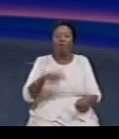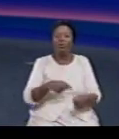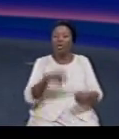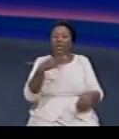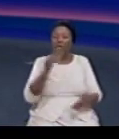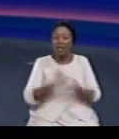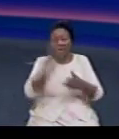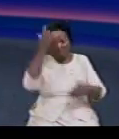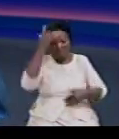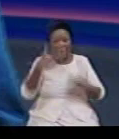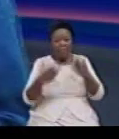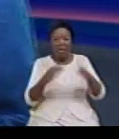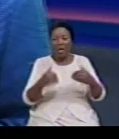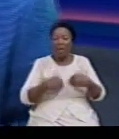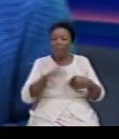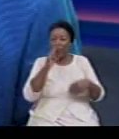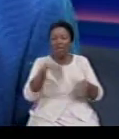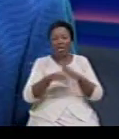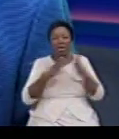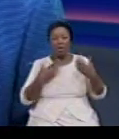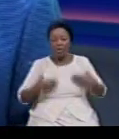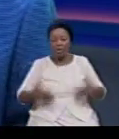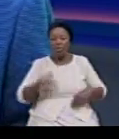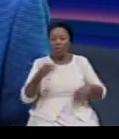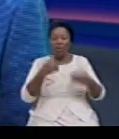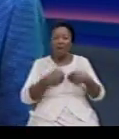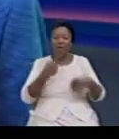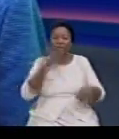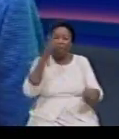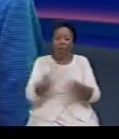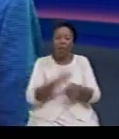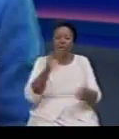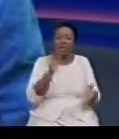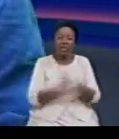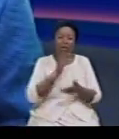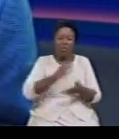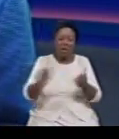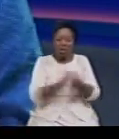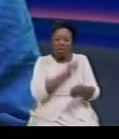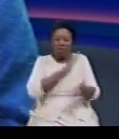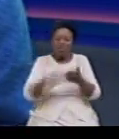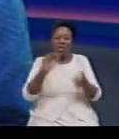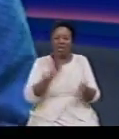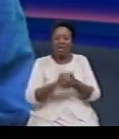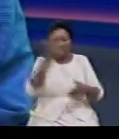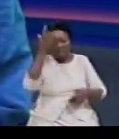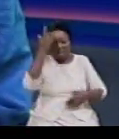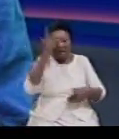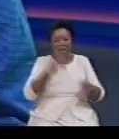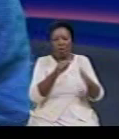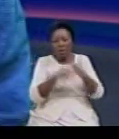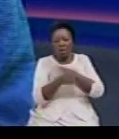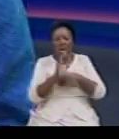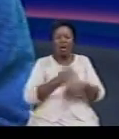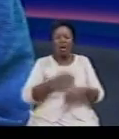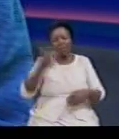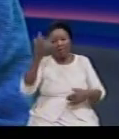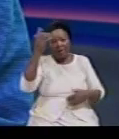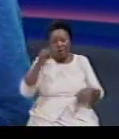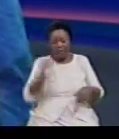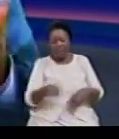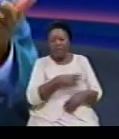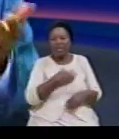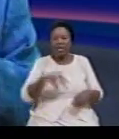have been, we have the promise that will trample under our feet sickness, Satan, calamity,